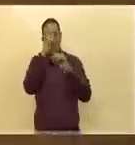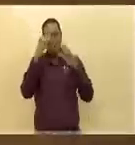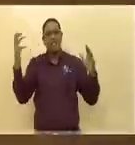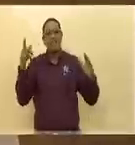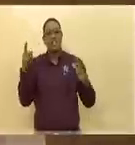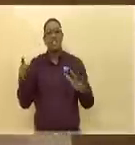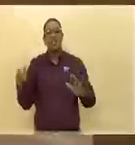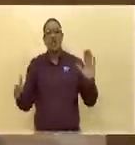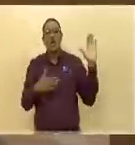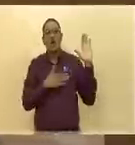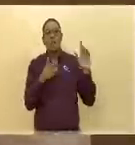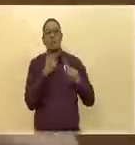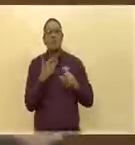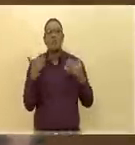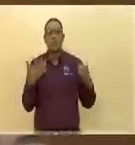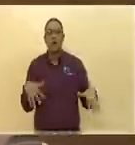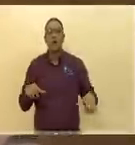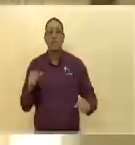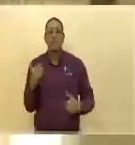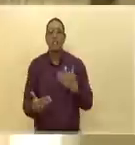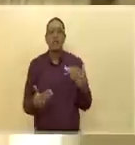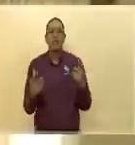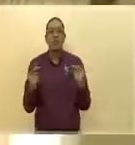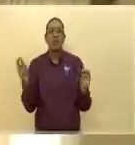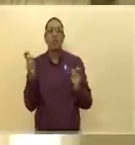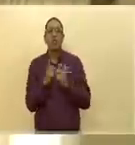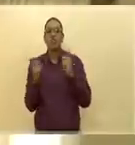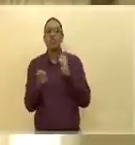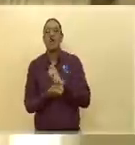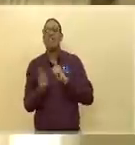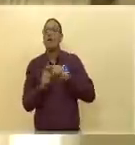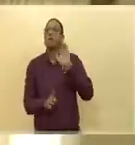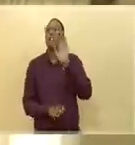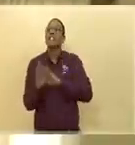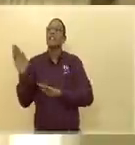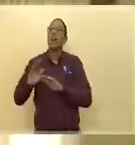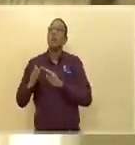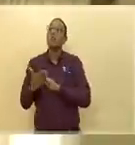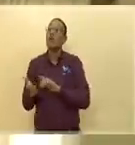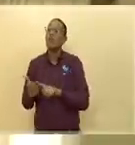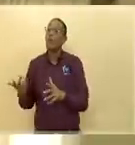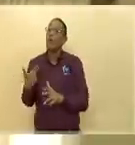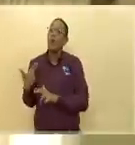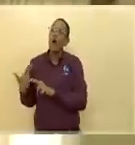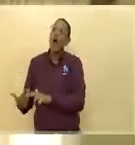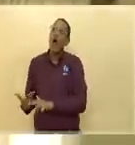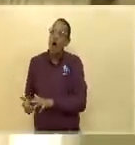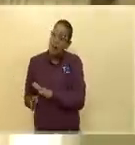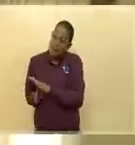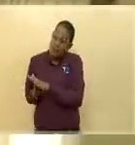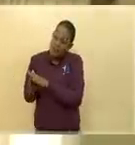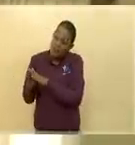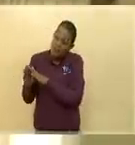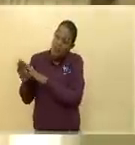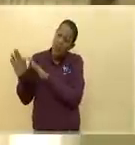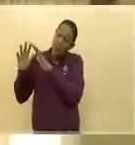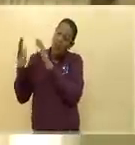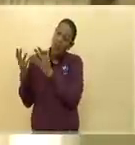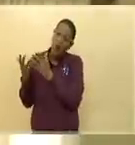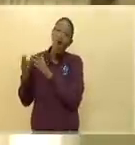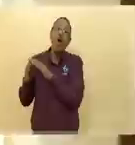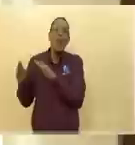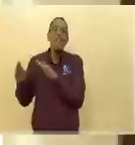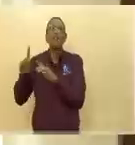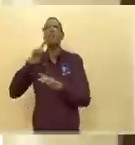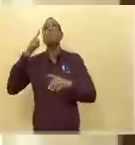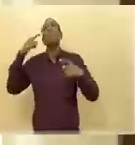he's committed to getting it done to transform and develop Jamaica from what we call developing world status to